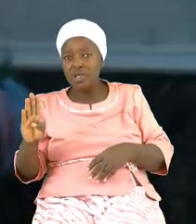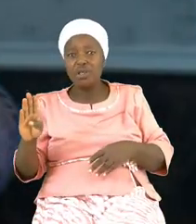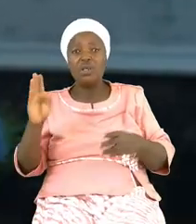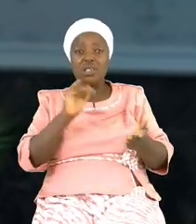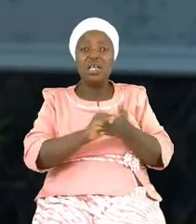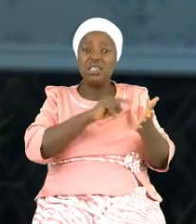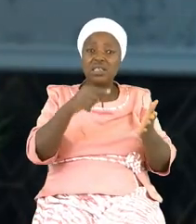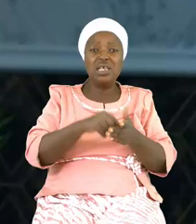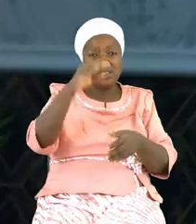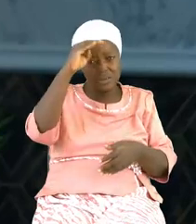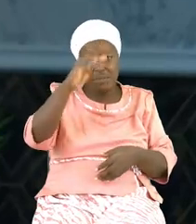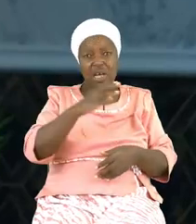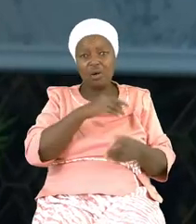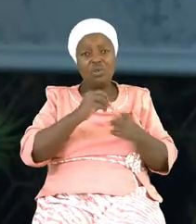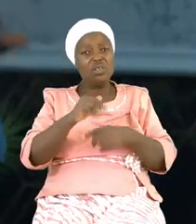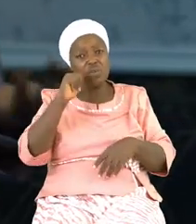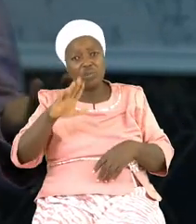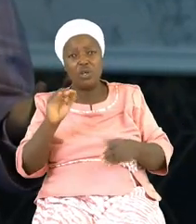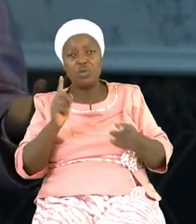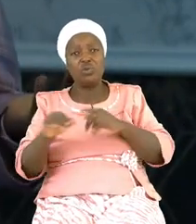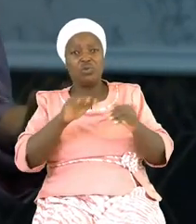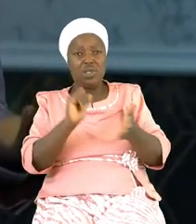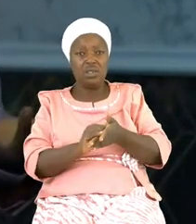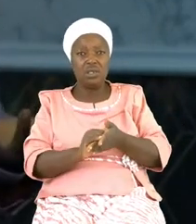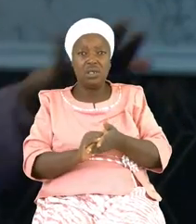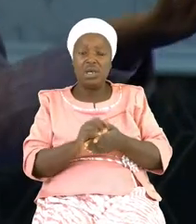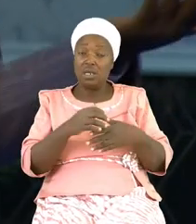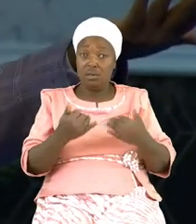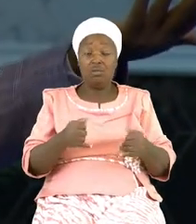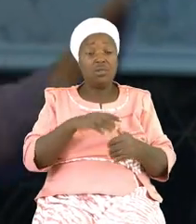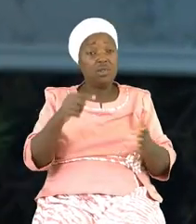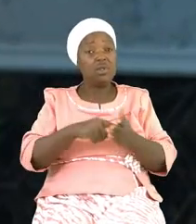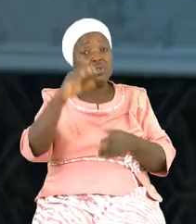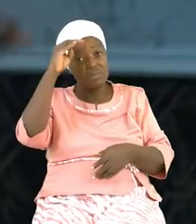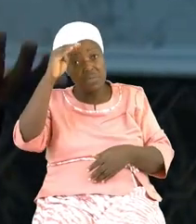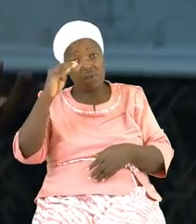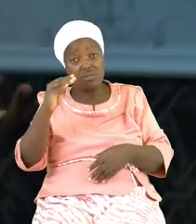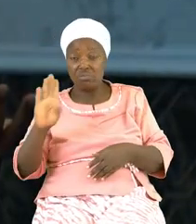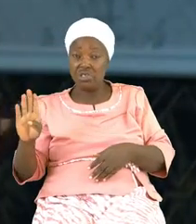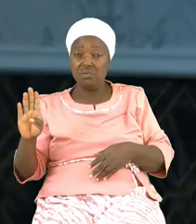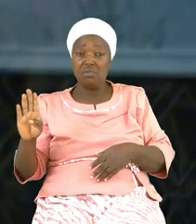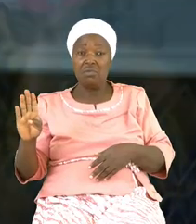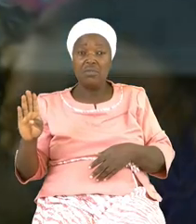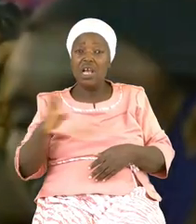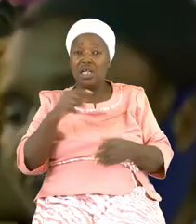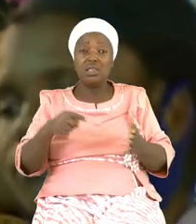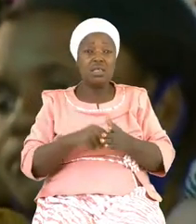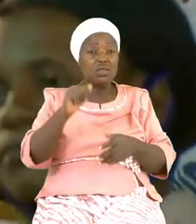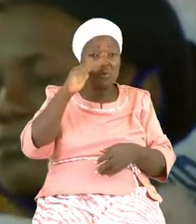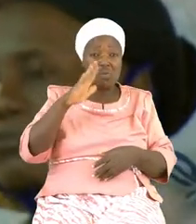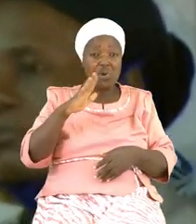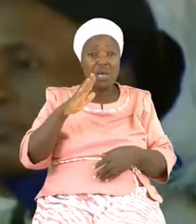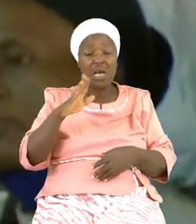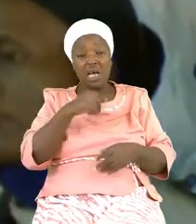the base woman, to do that. And the base man, B, and the base woman, and the base